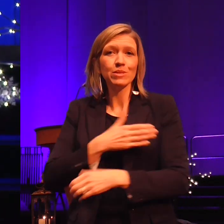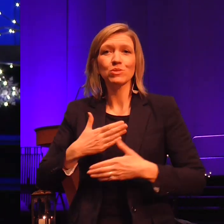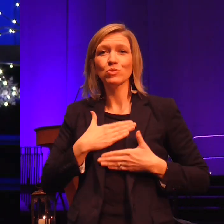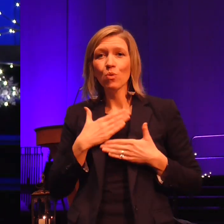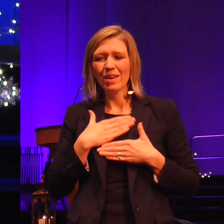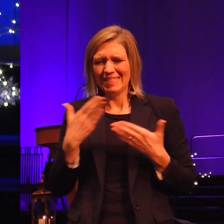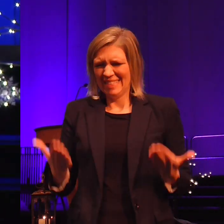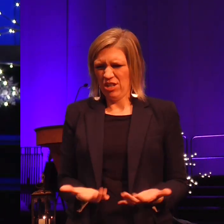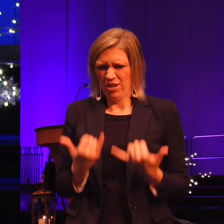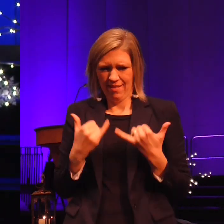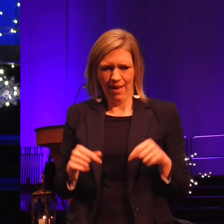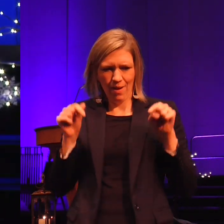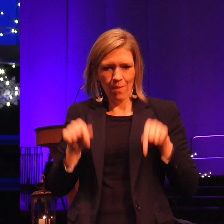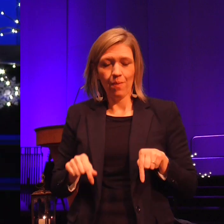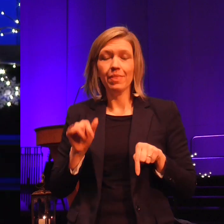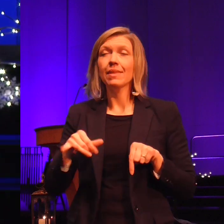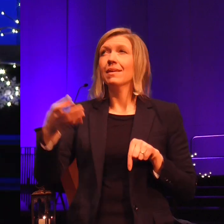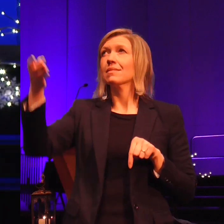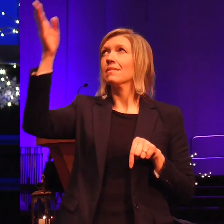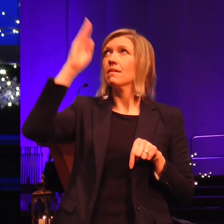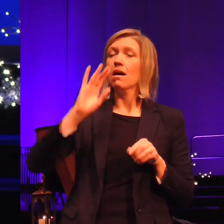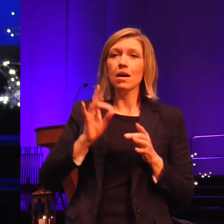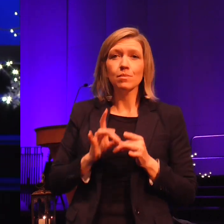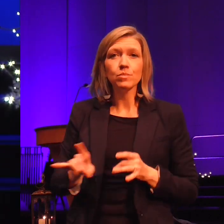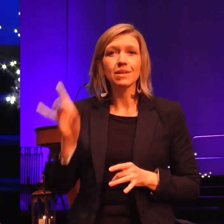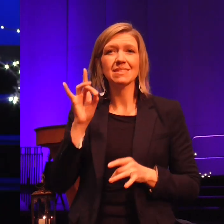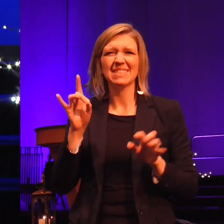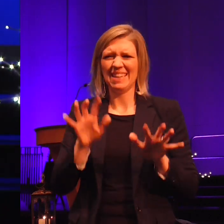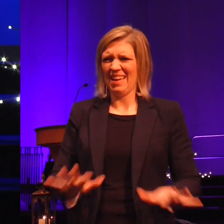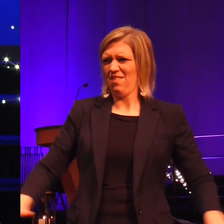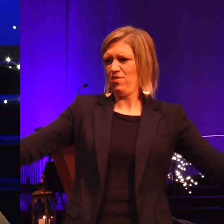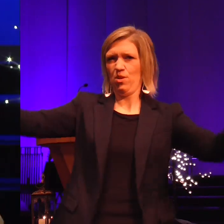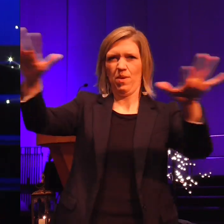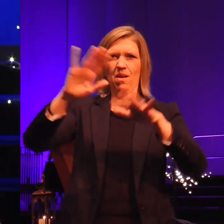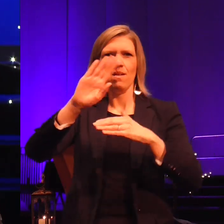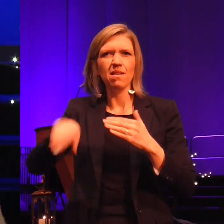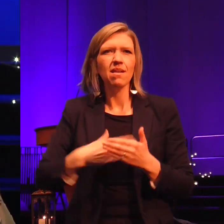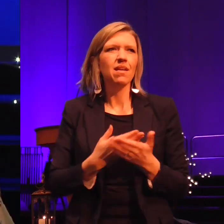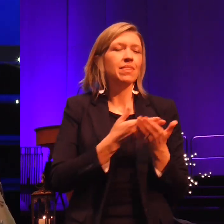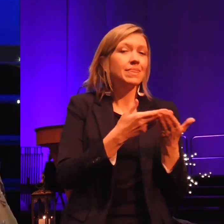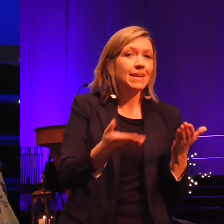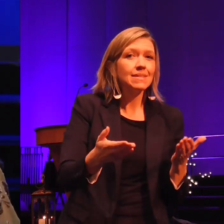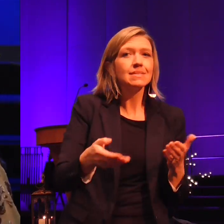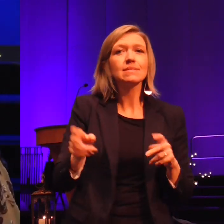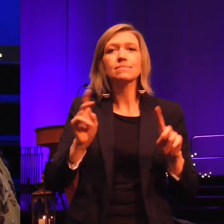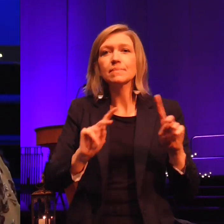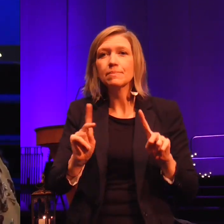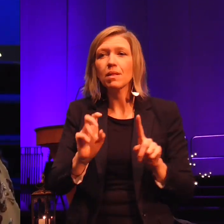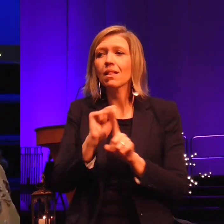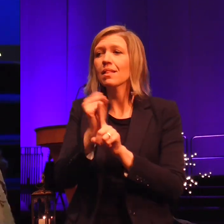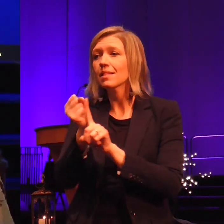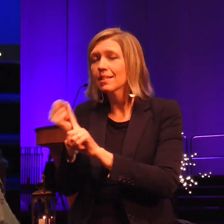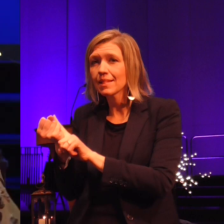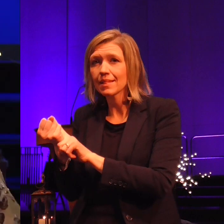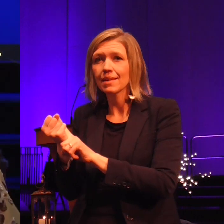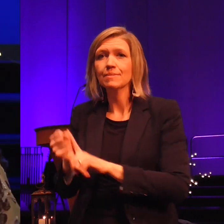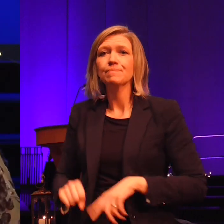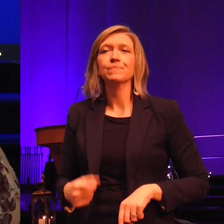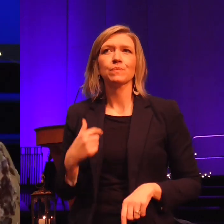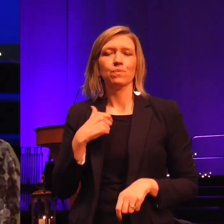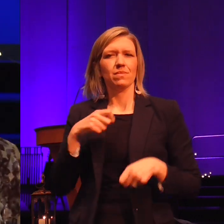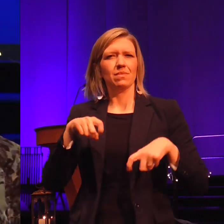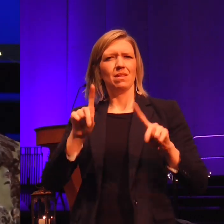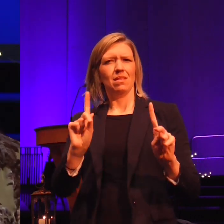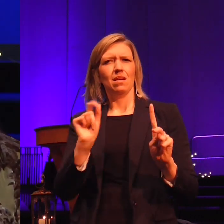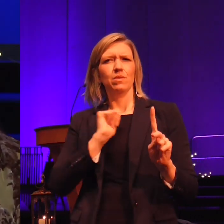that presence, that God presence that is everywhere in all things, all people, all conditions. We allow ourselves to